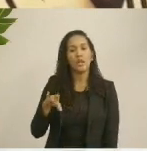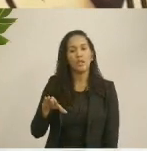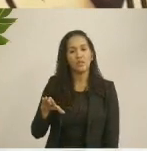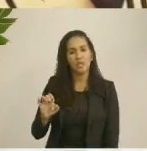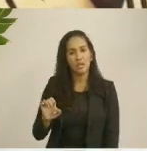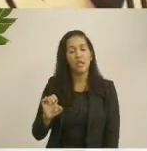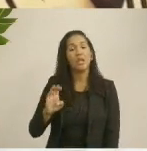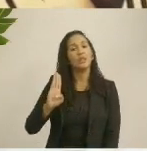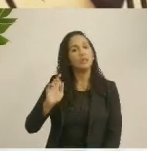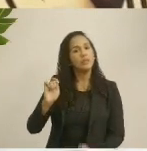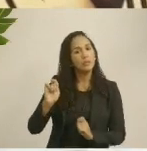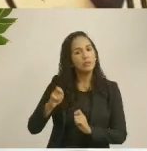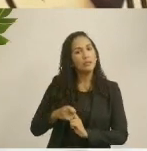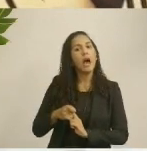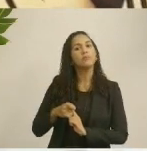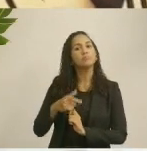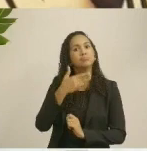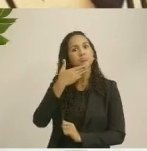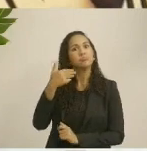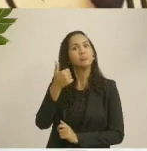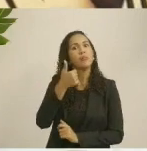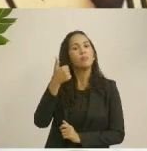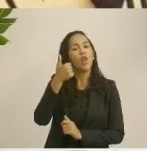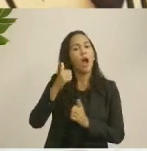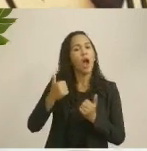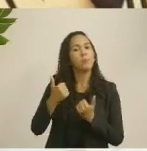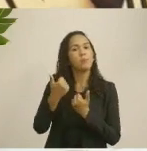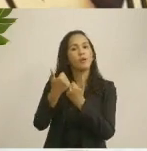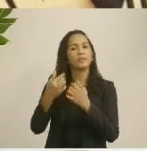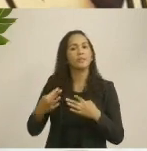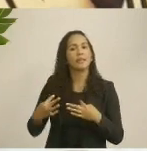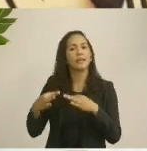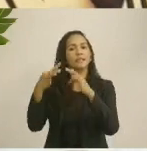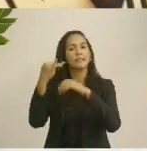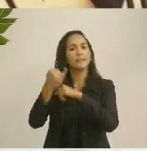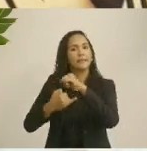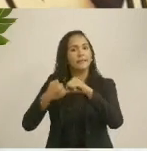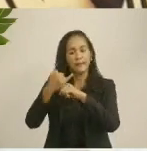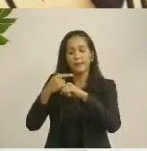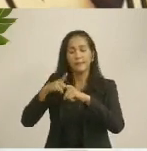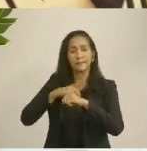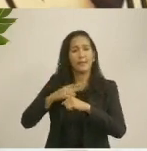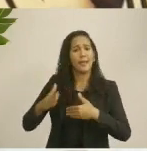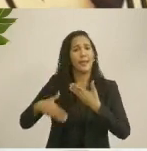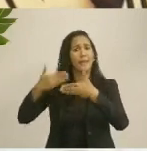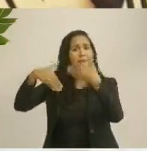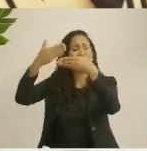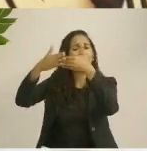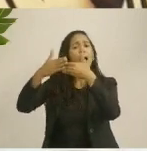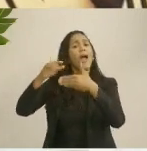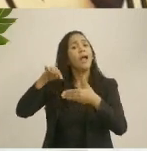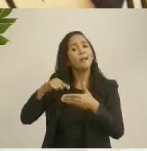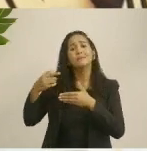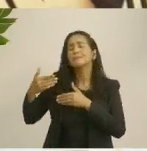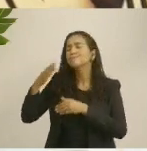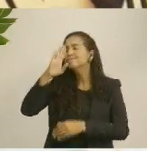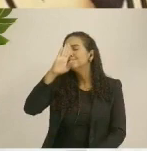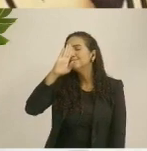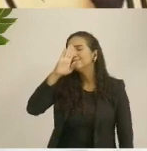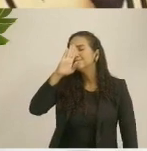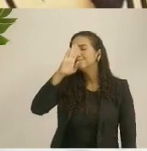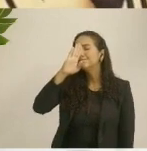rapidly advancing digital technologies, is absolutely essential for us to achieve